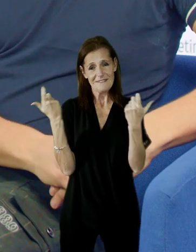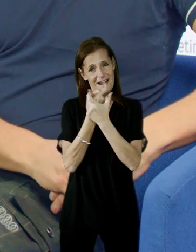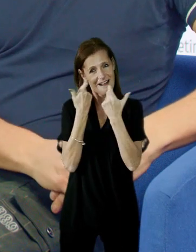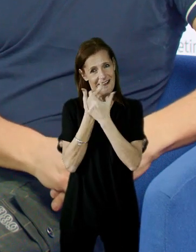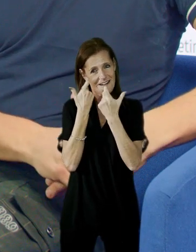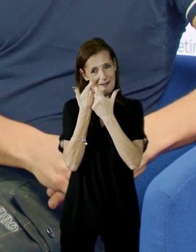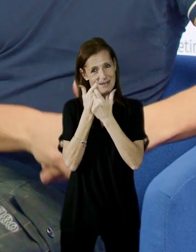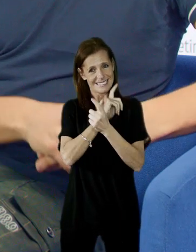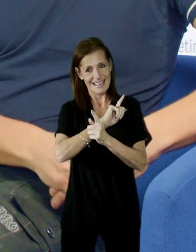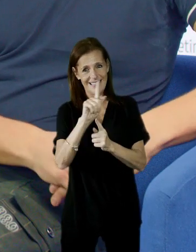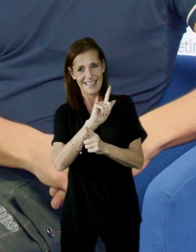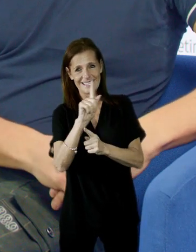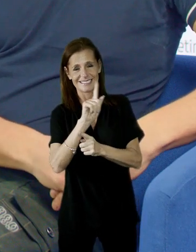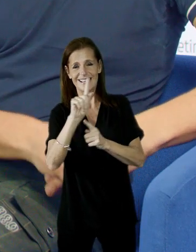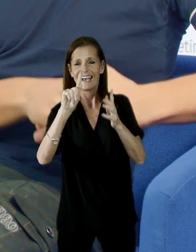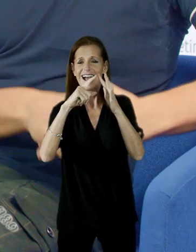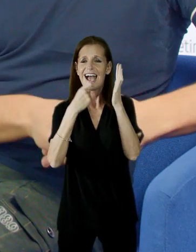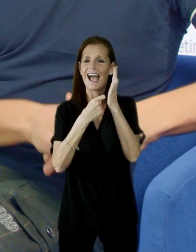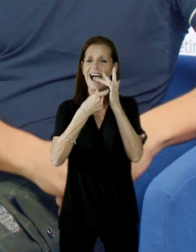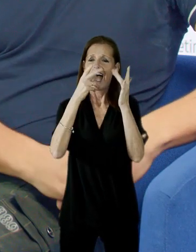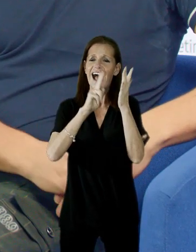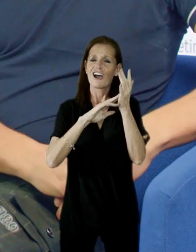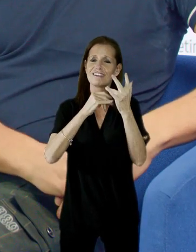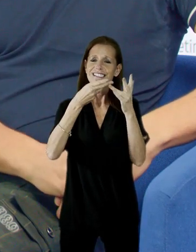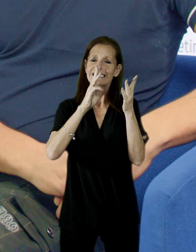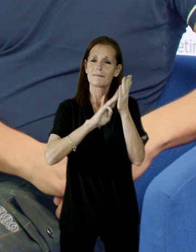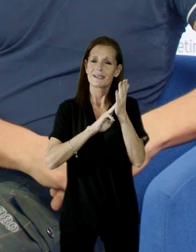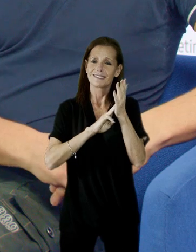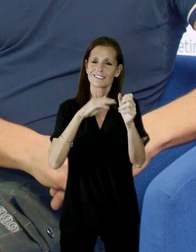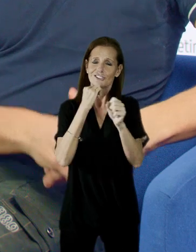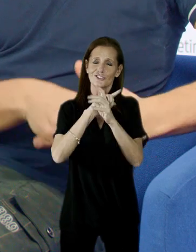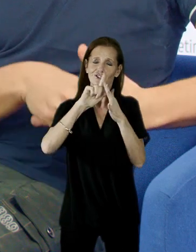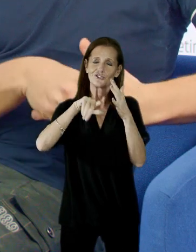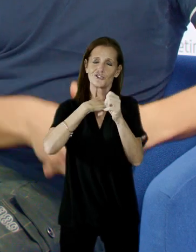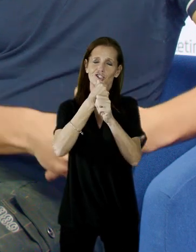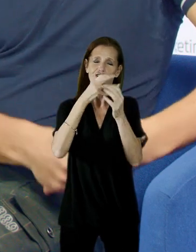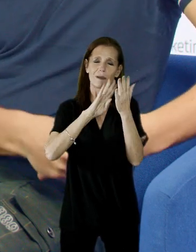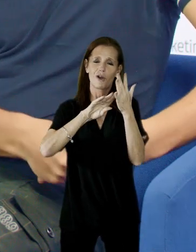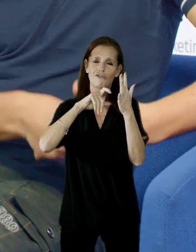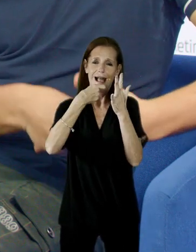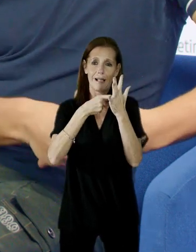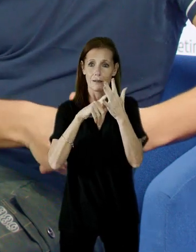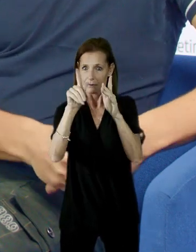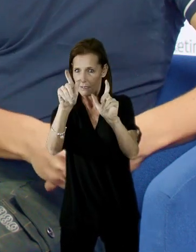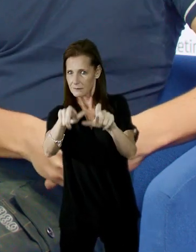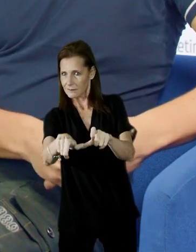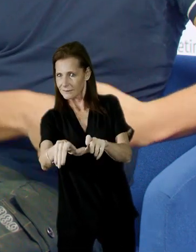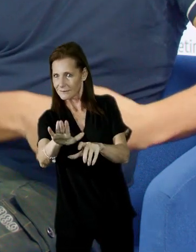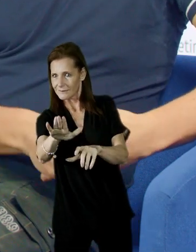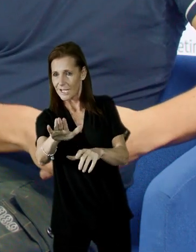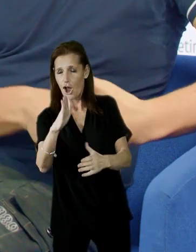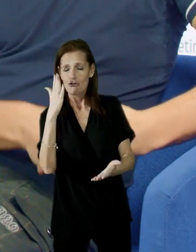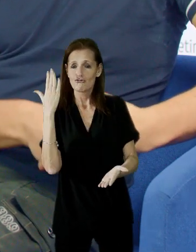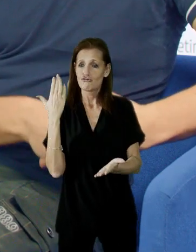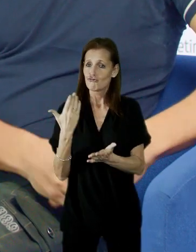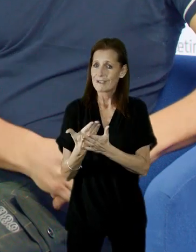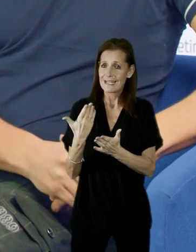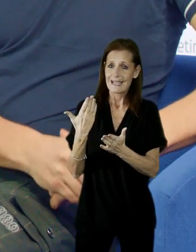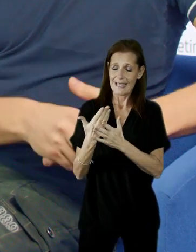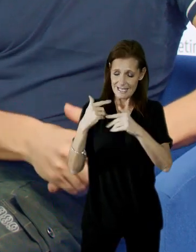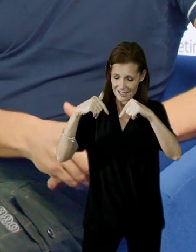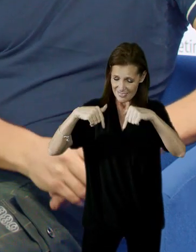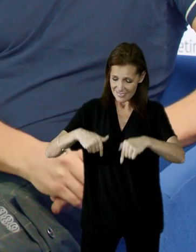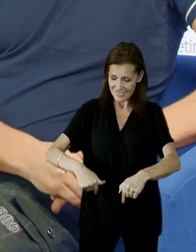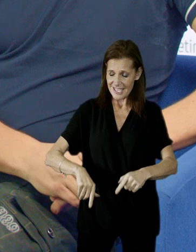Erin Simmons and Georgia Morell. So stay with us. Now, it's iconic in a way that this project should be coming to an